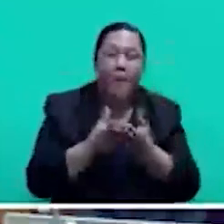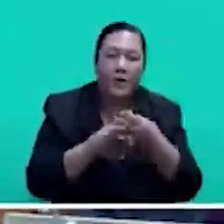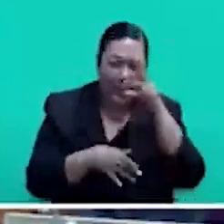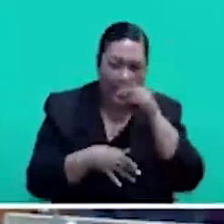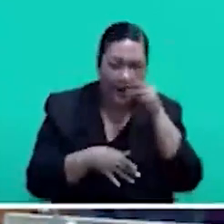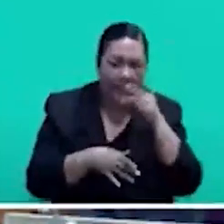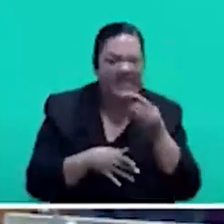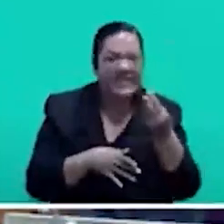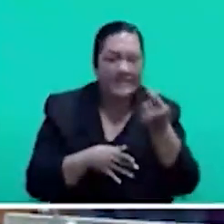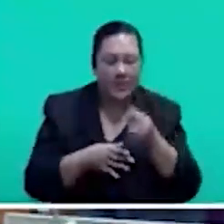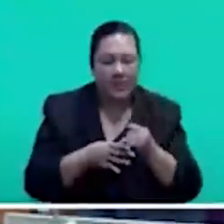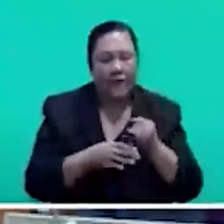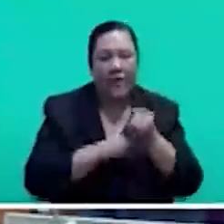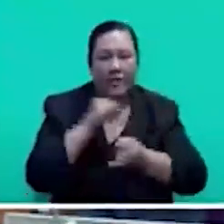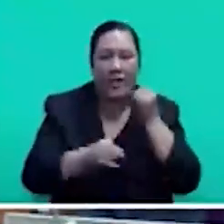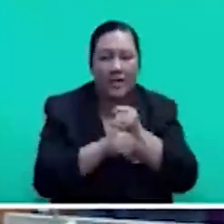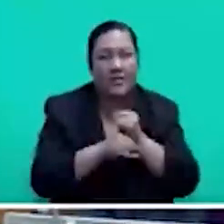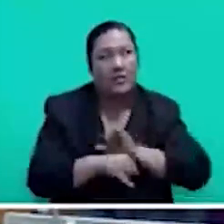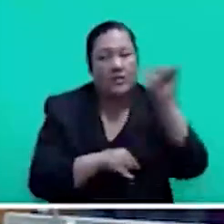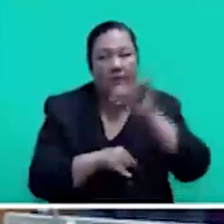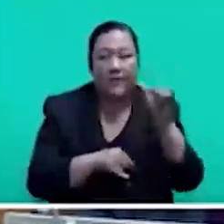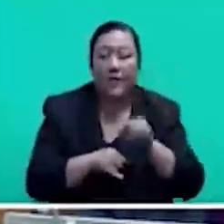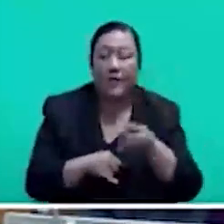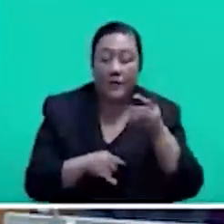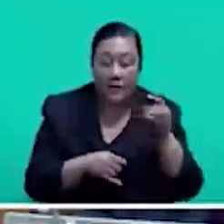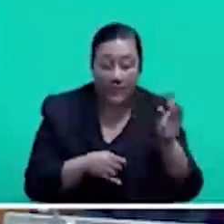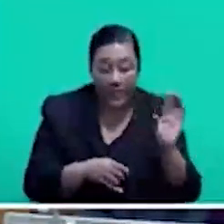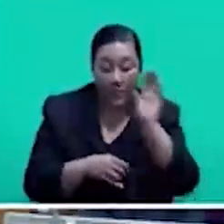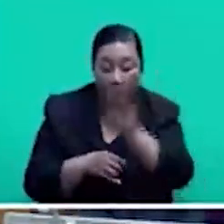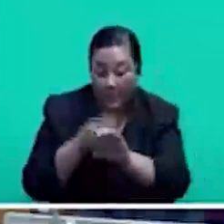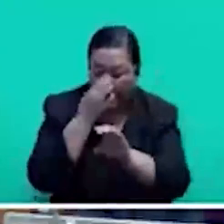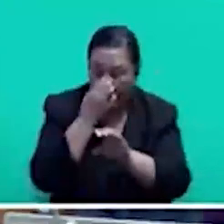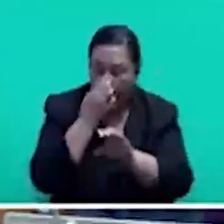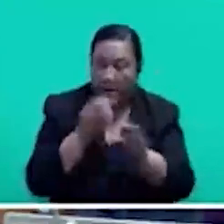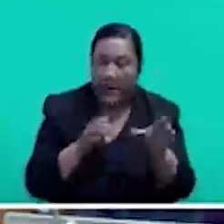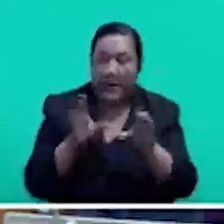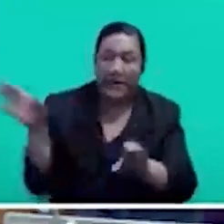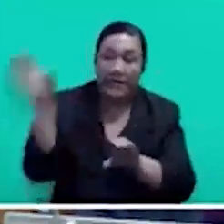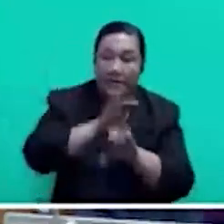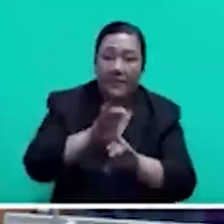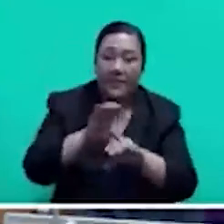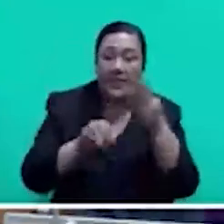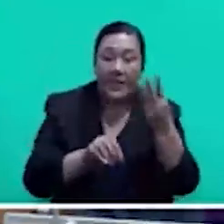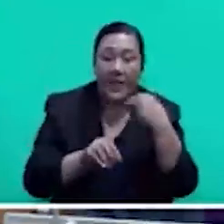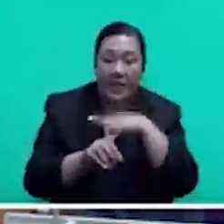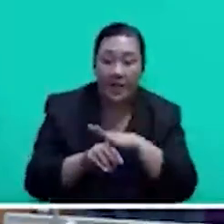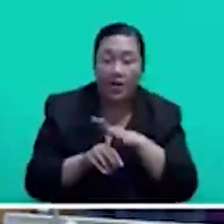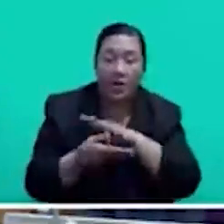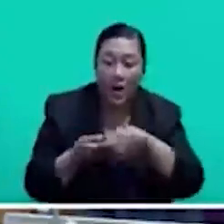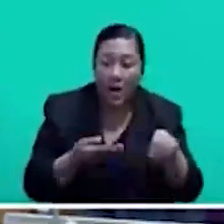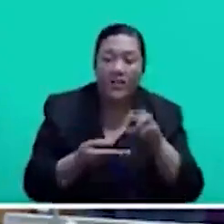of $1.5 million for the procurement of passports and an additional $300,000 for the installation of e-passport